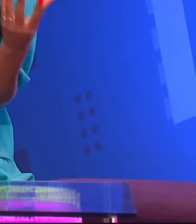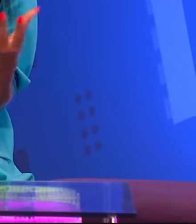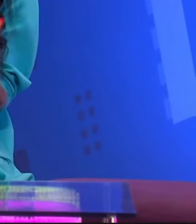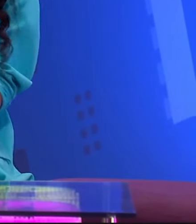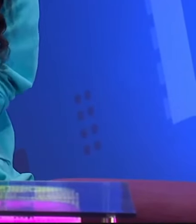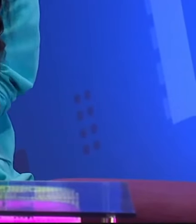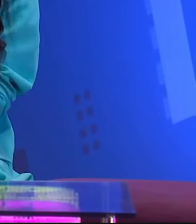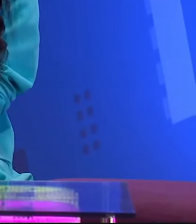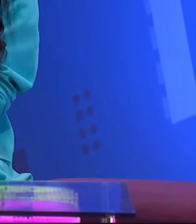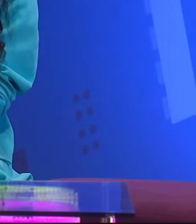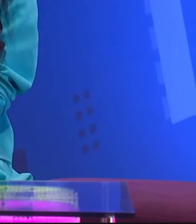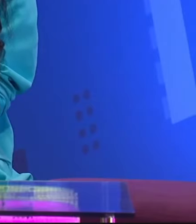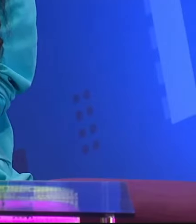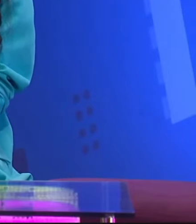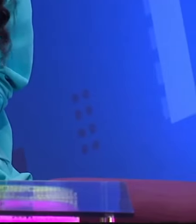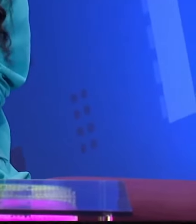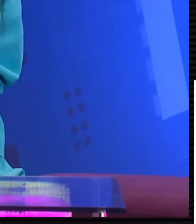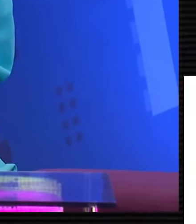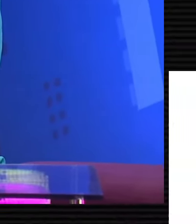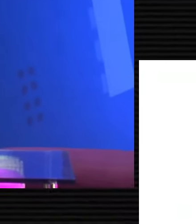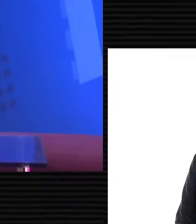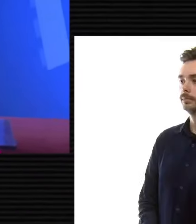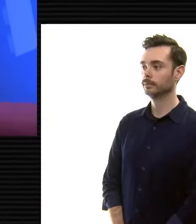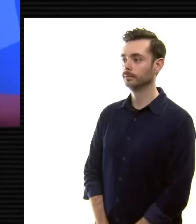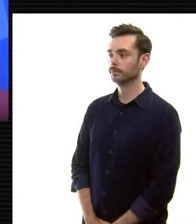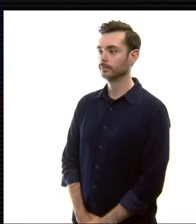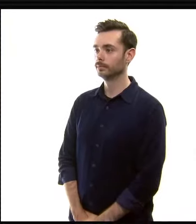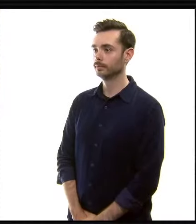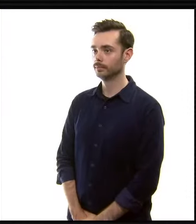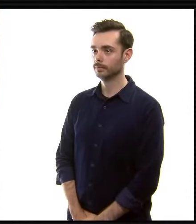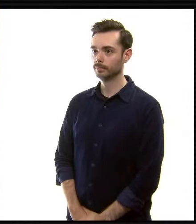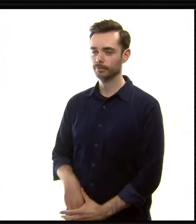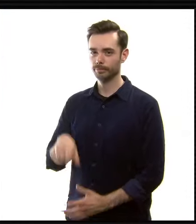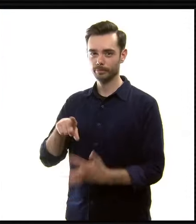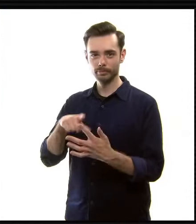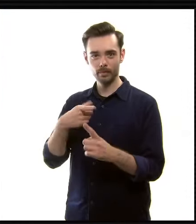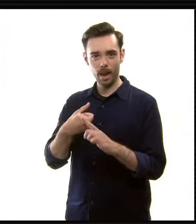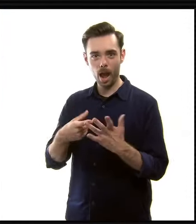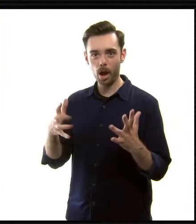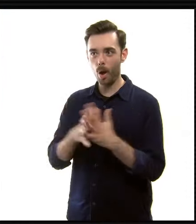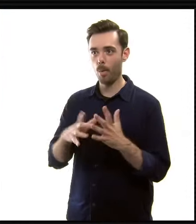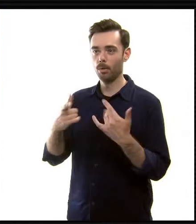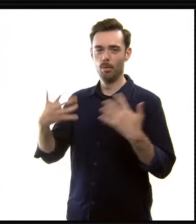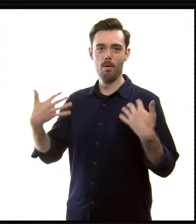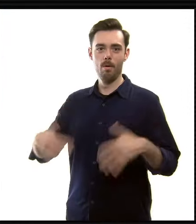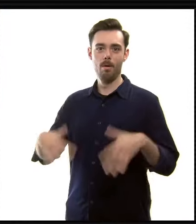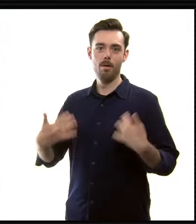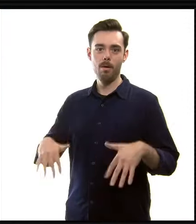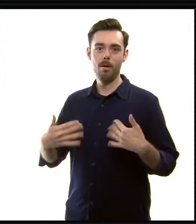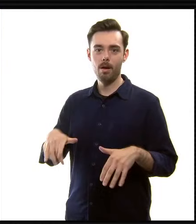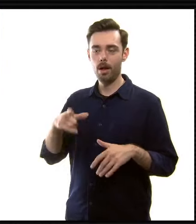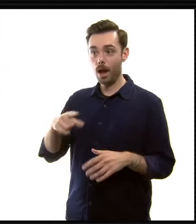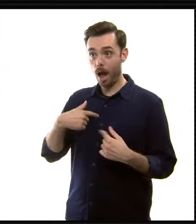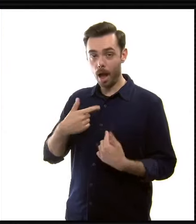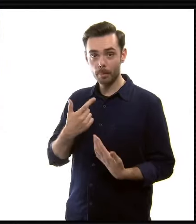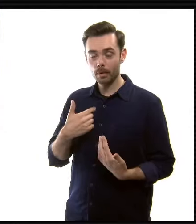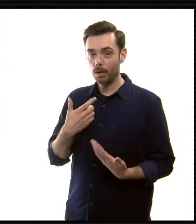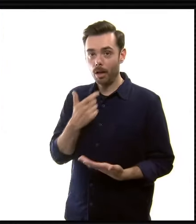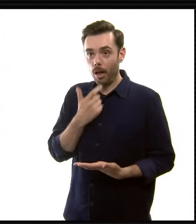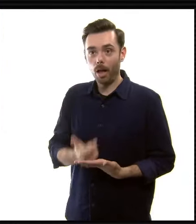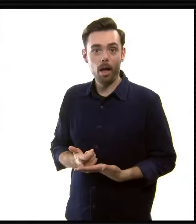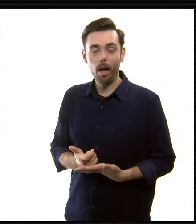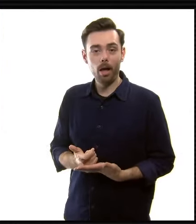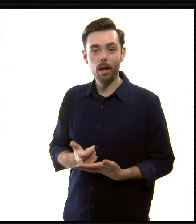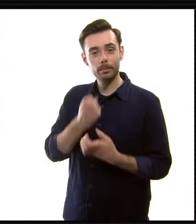Ekow is incredible. Yeah, the amount of time and effort that must have taken, I'm speechless. I could do it myself, I swear, but still, I'm speechless. I